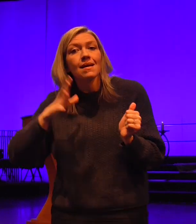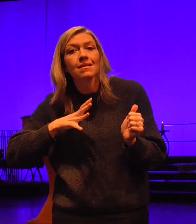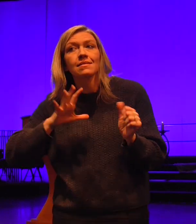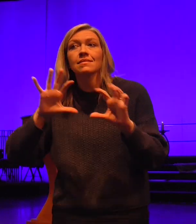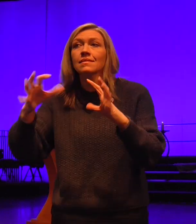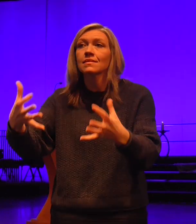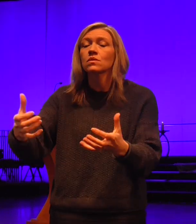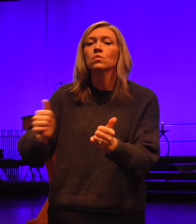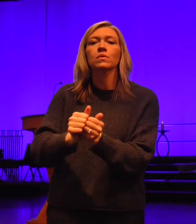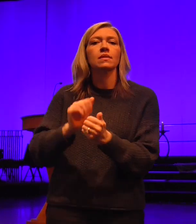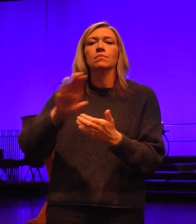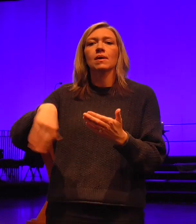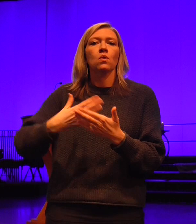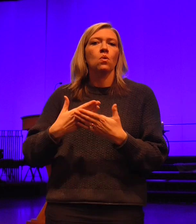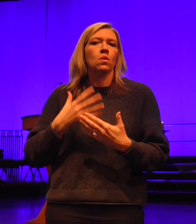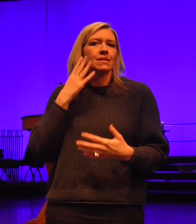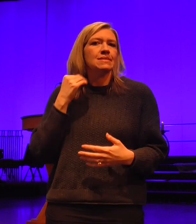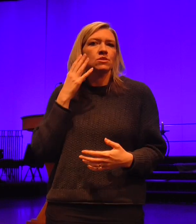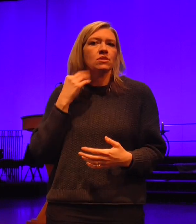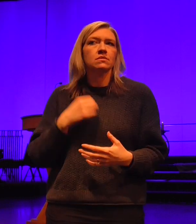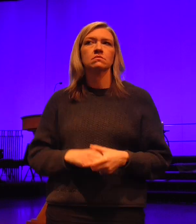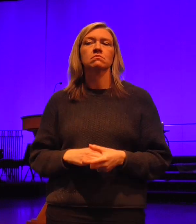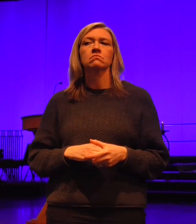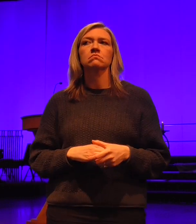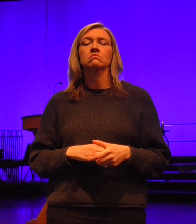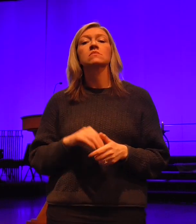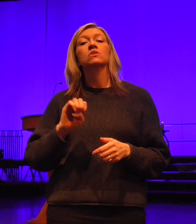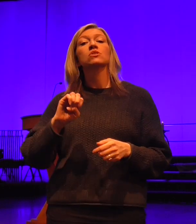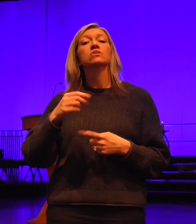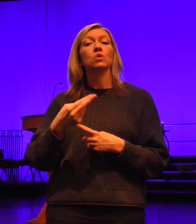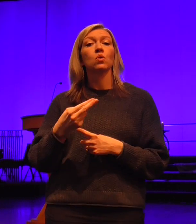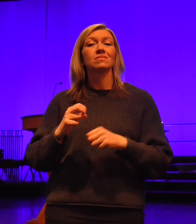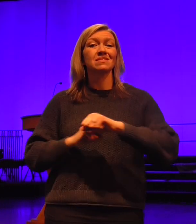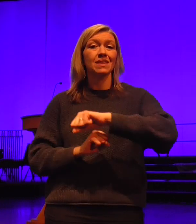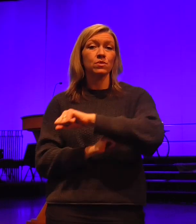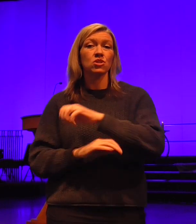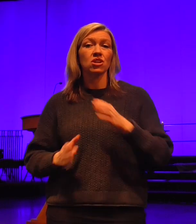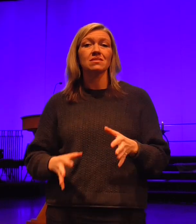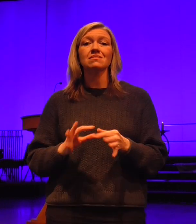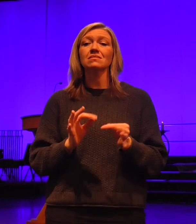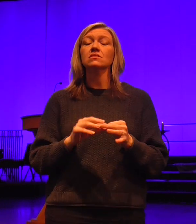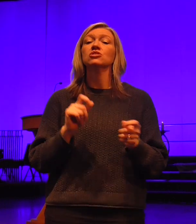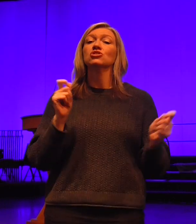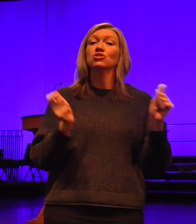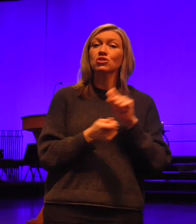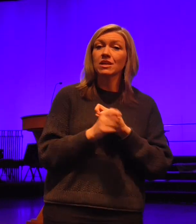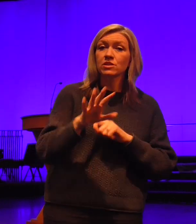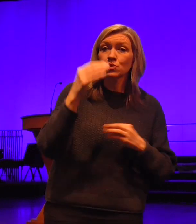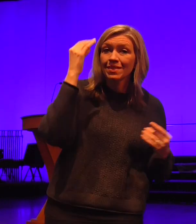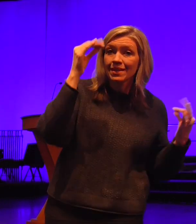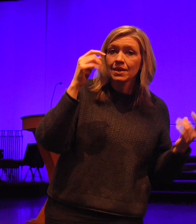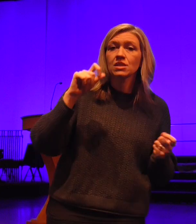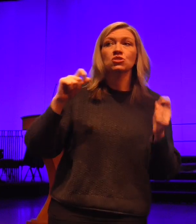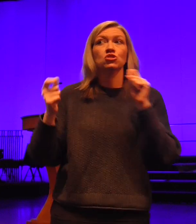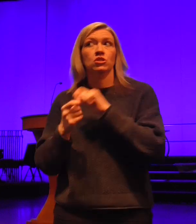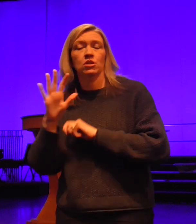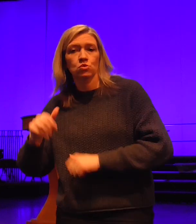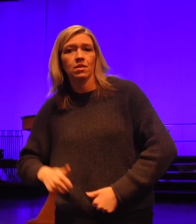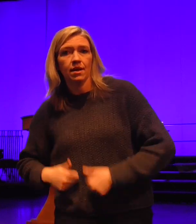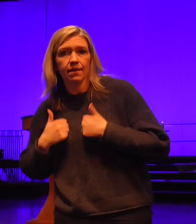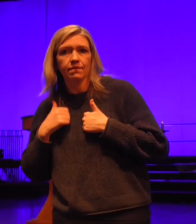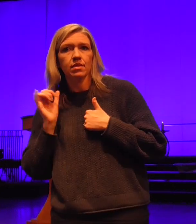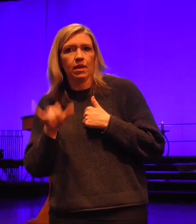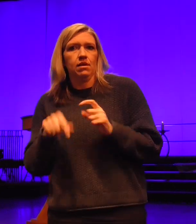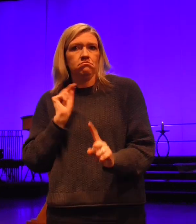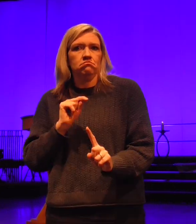whole experience. Ernest Holmes says, change your thinking, change your life. That's what he means. When we begin to say,